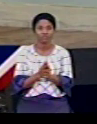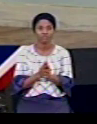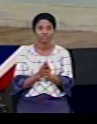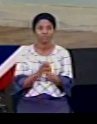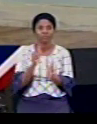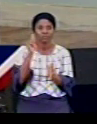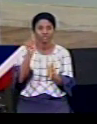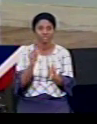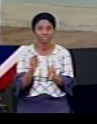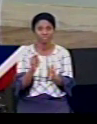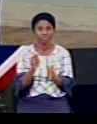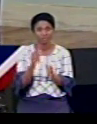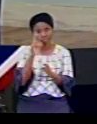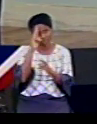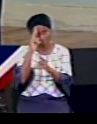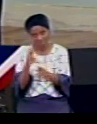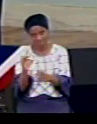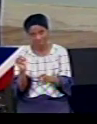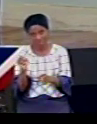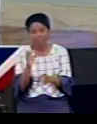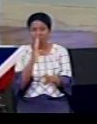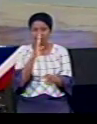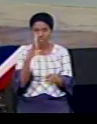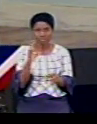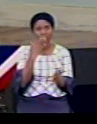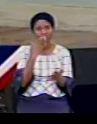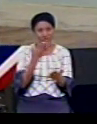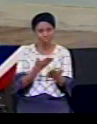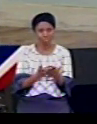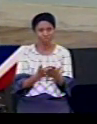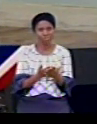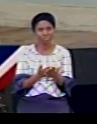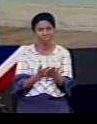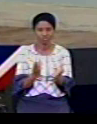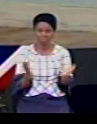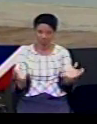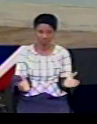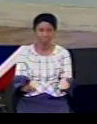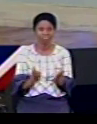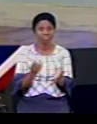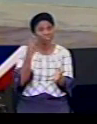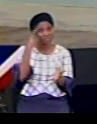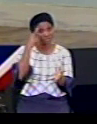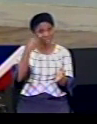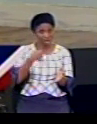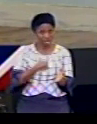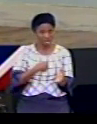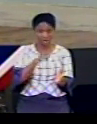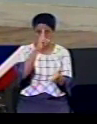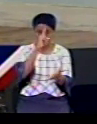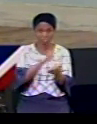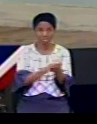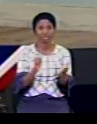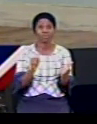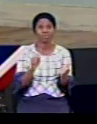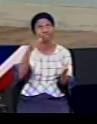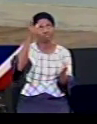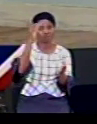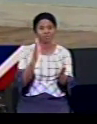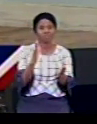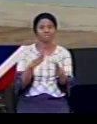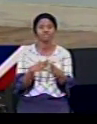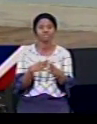Wherefore, sirs, be of good cheer, for I believe